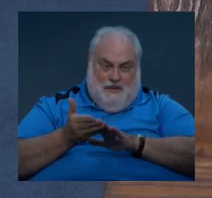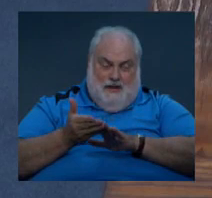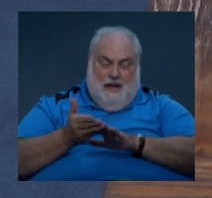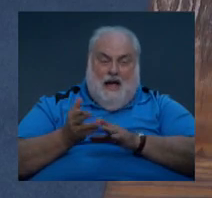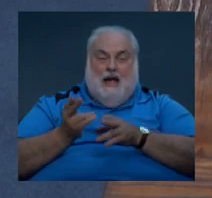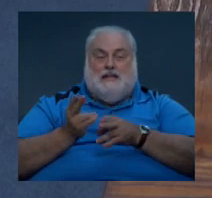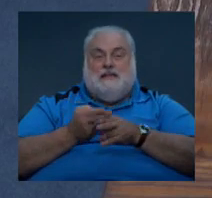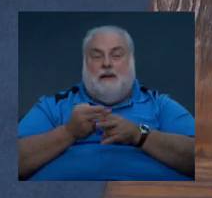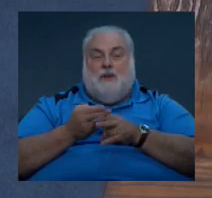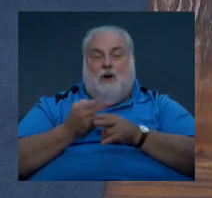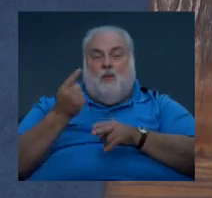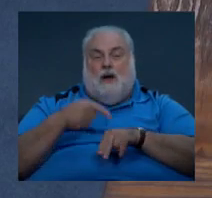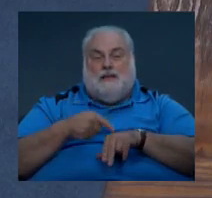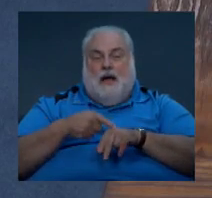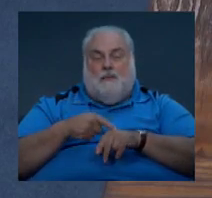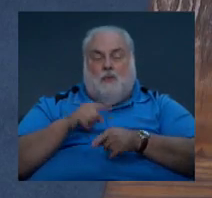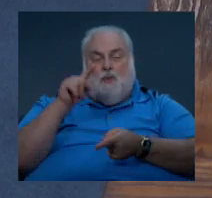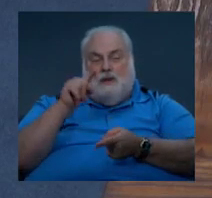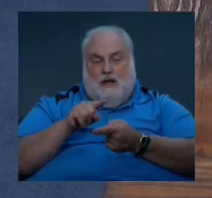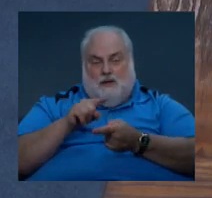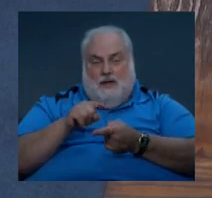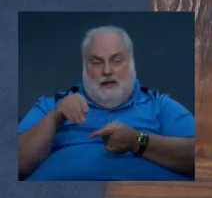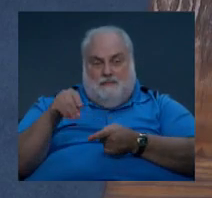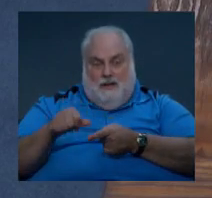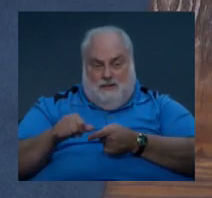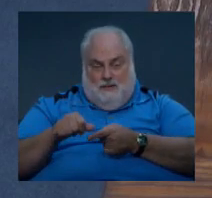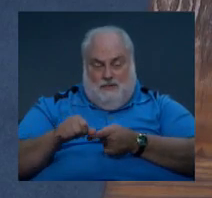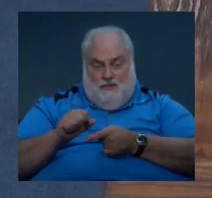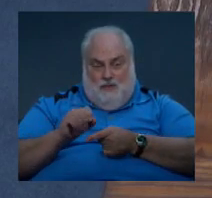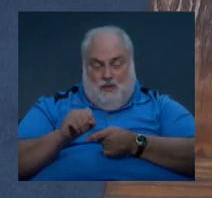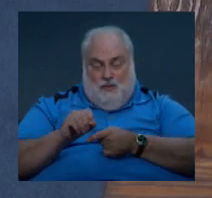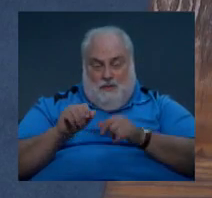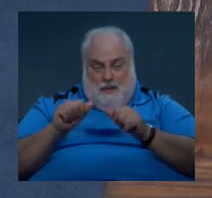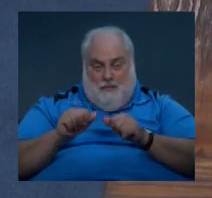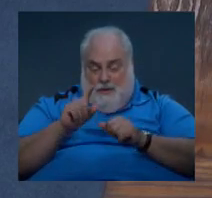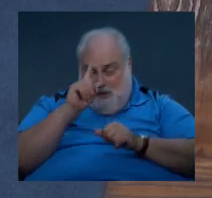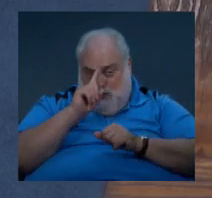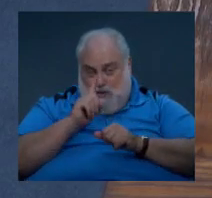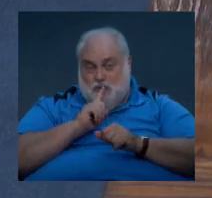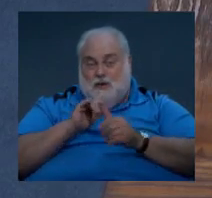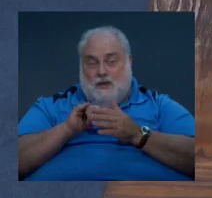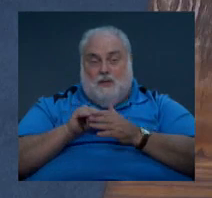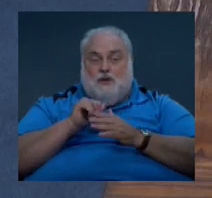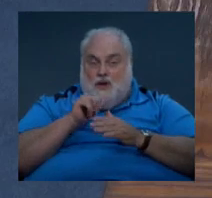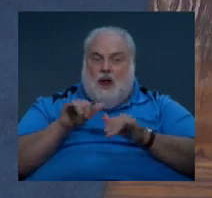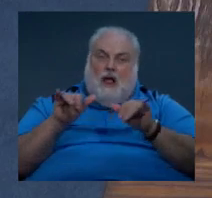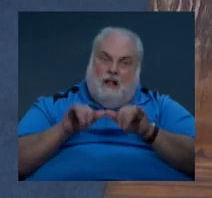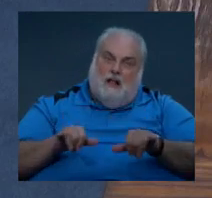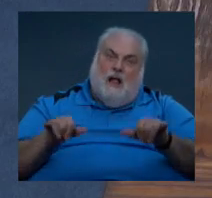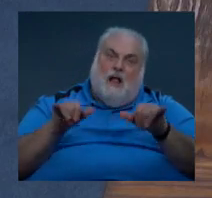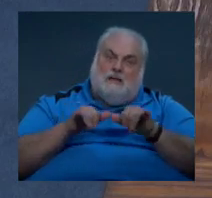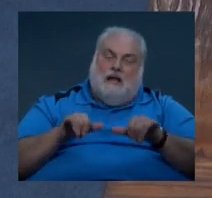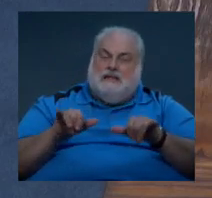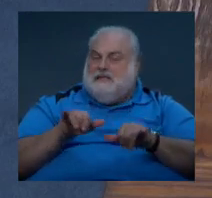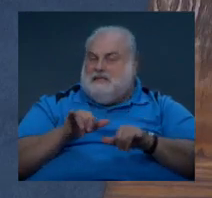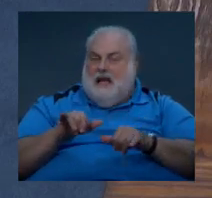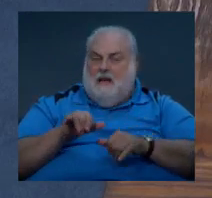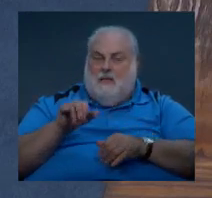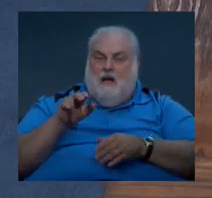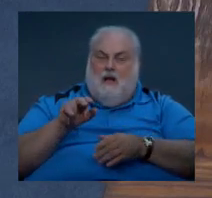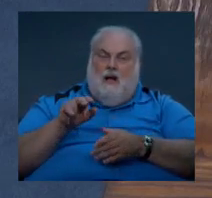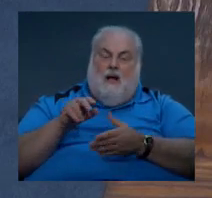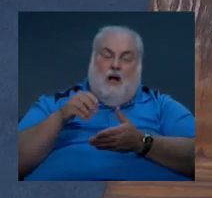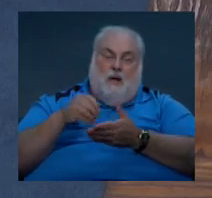and temporary one-time reductions in expenditures. And in order to ensure that we don't perpetuate the type of loss that